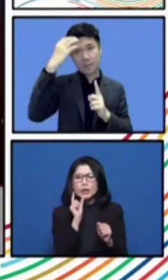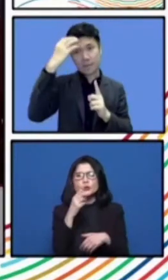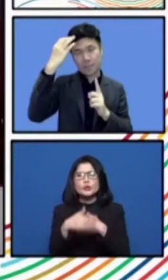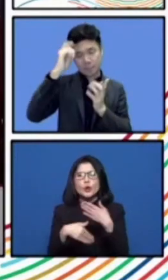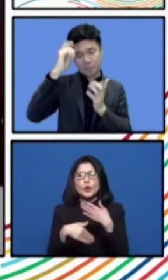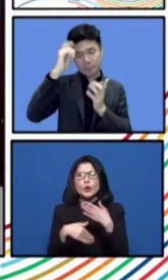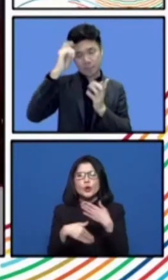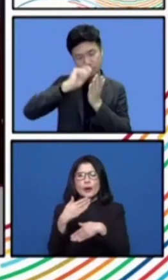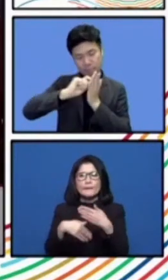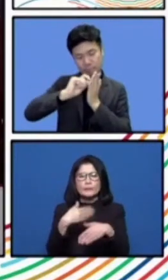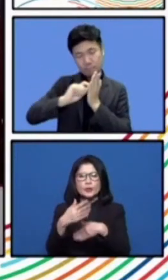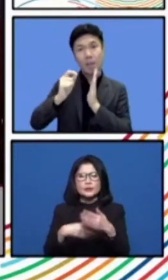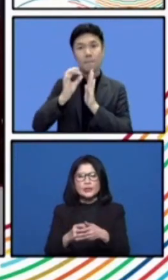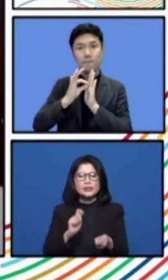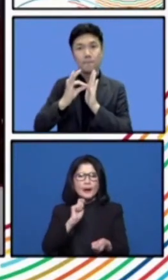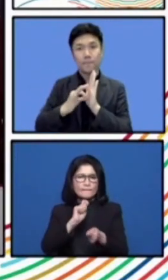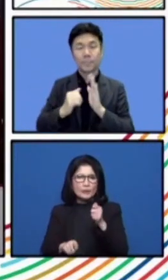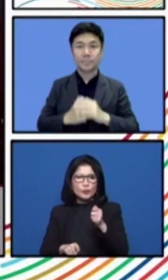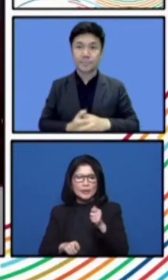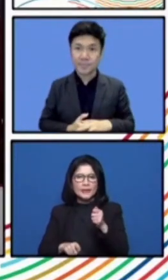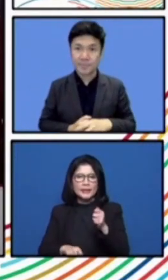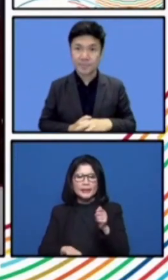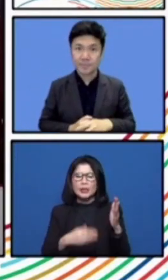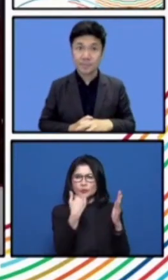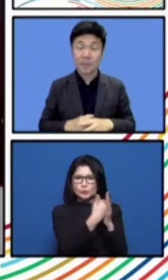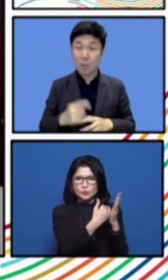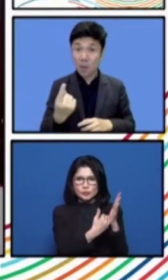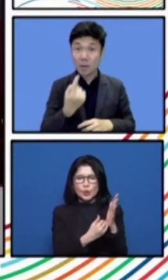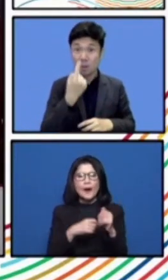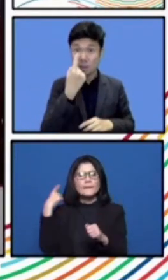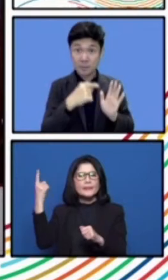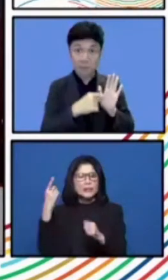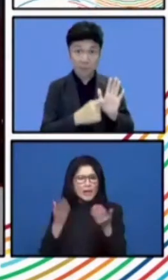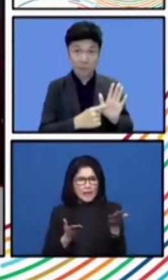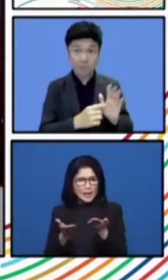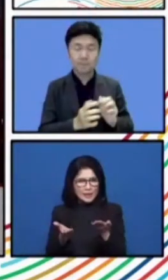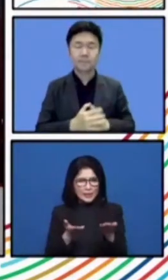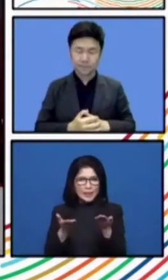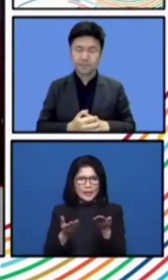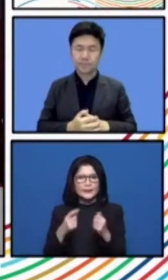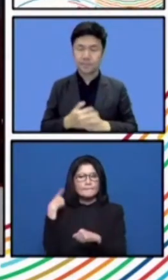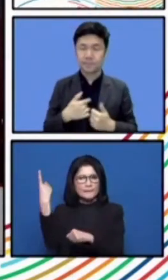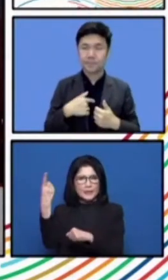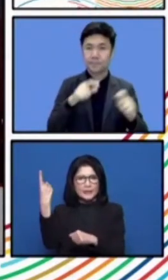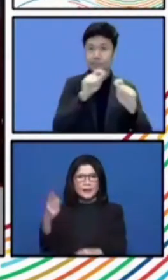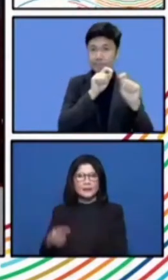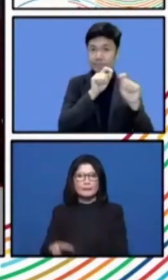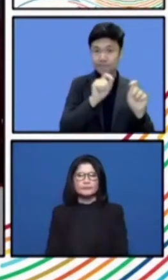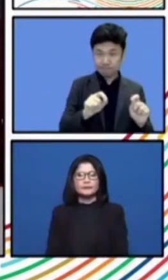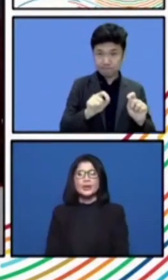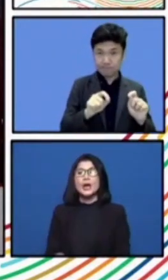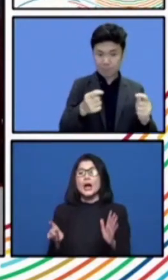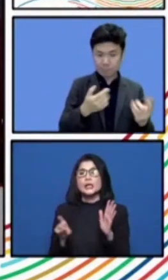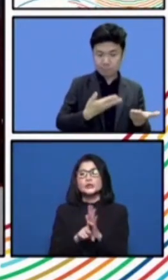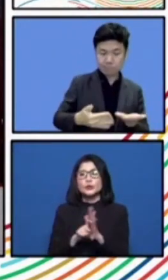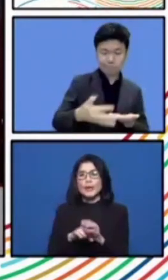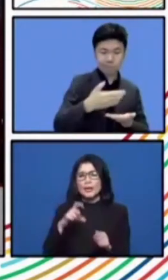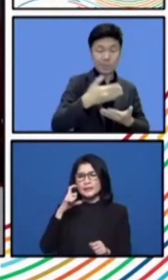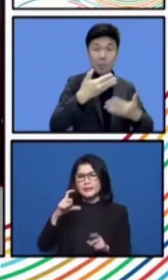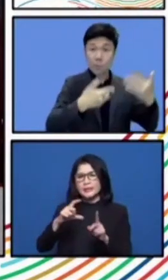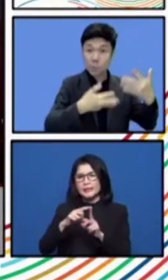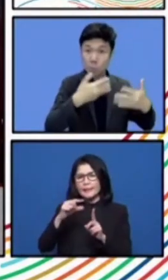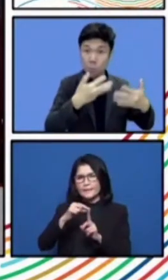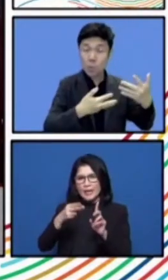here I'd like to give you an example cdpf included the information on working